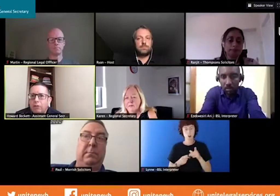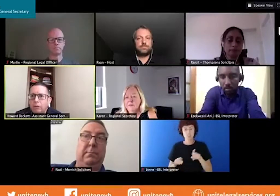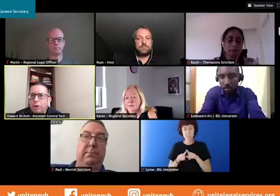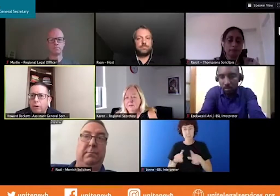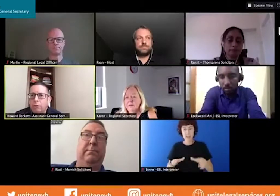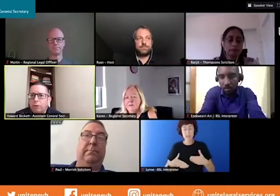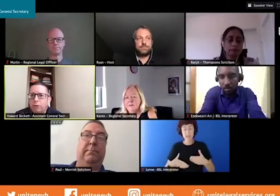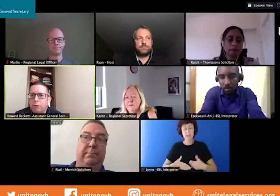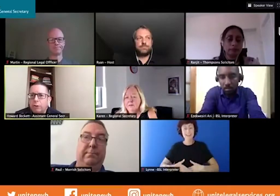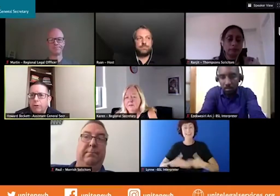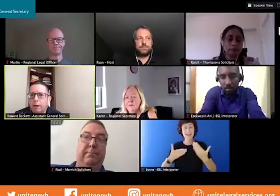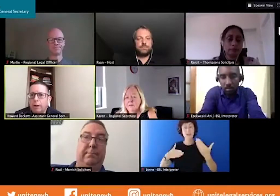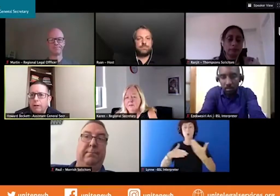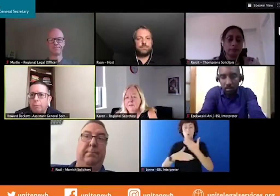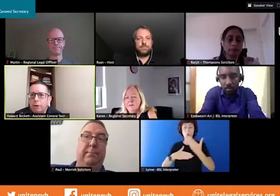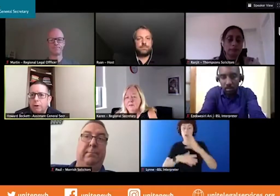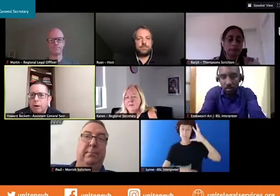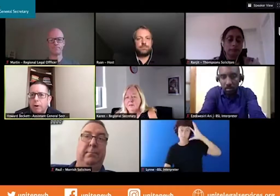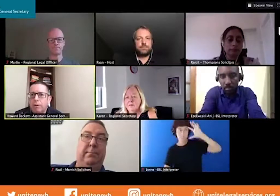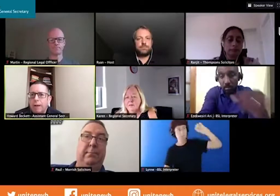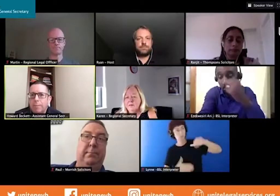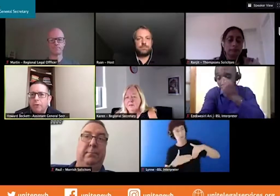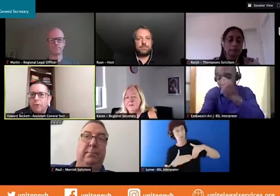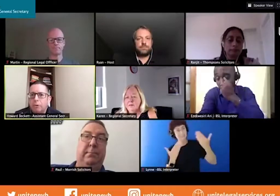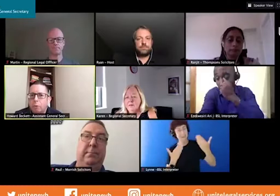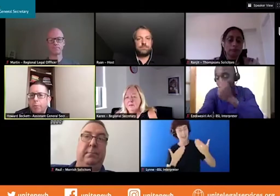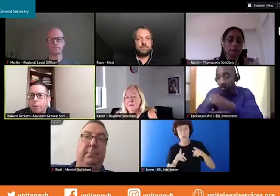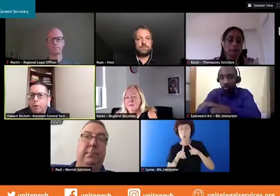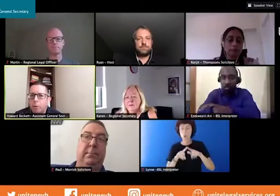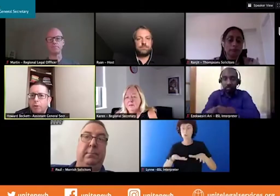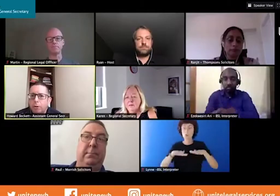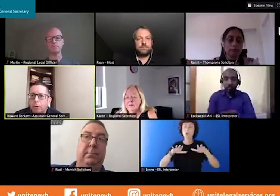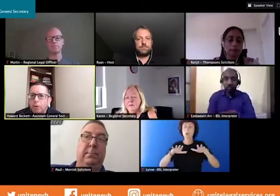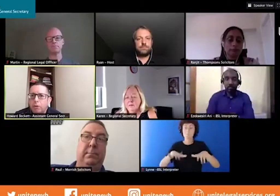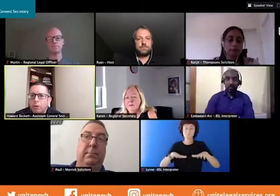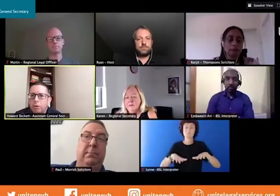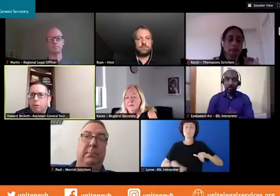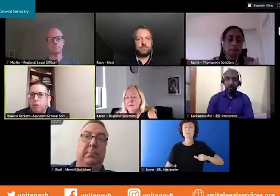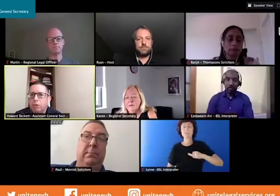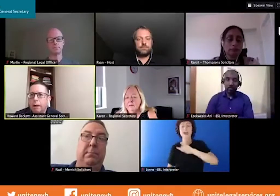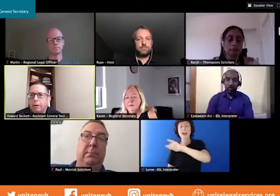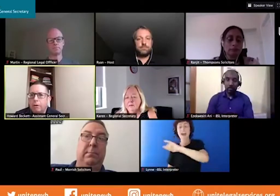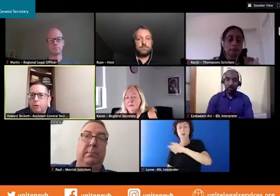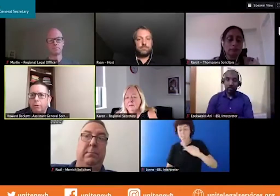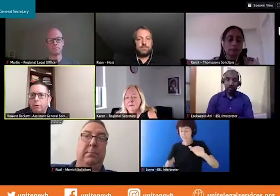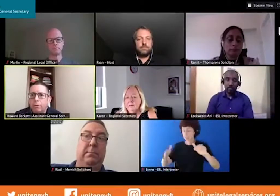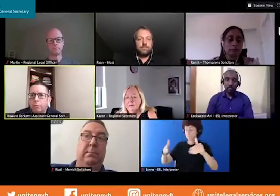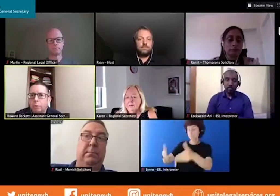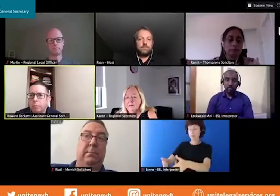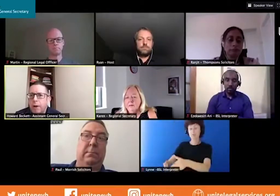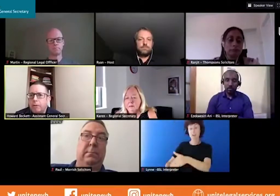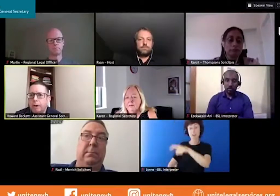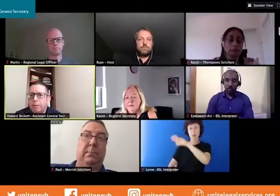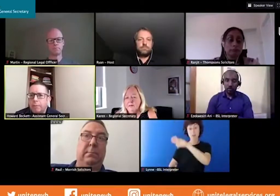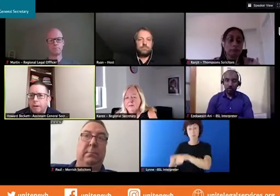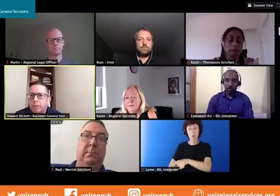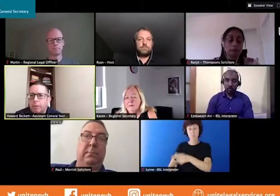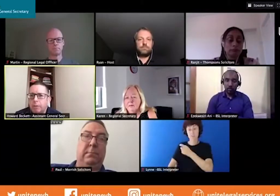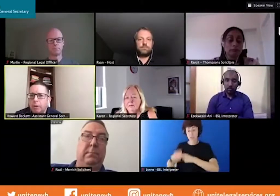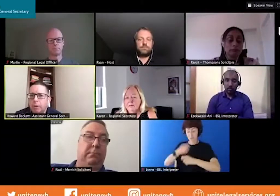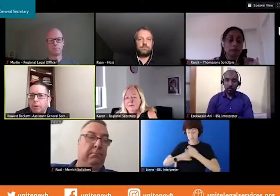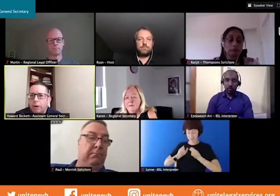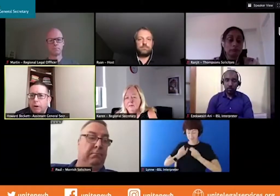day that British Airways cabin crew were burying one of their own who had contracted COVID from repatriating people from around the